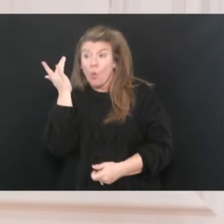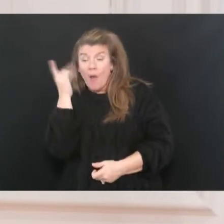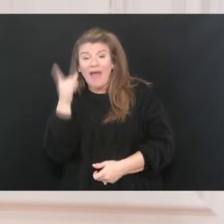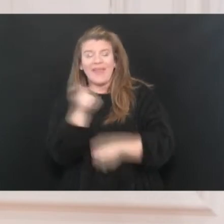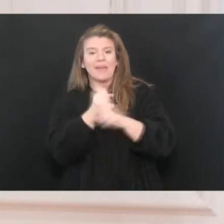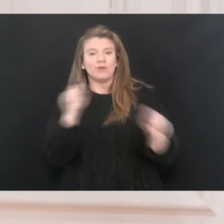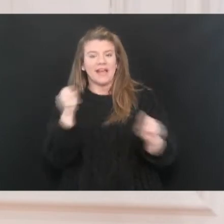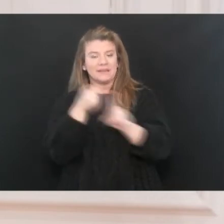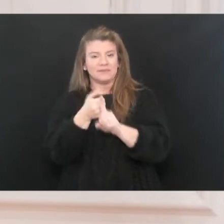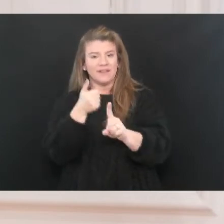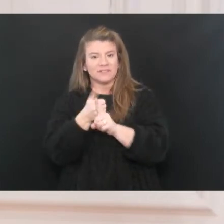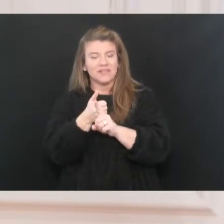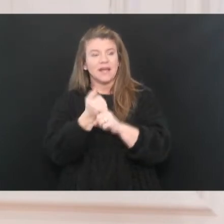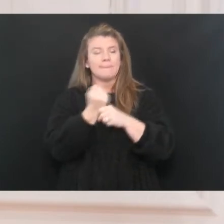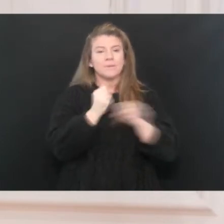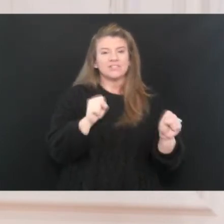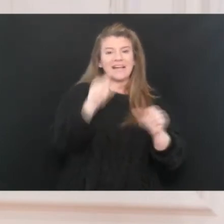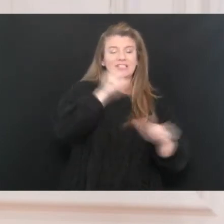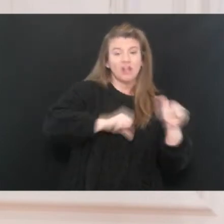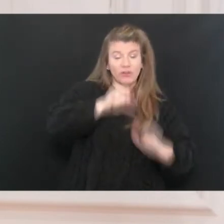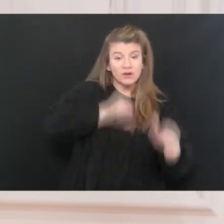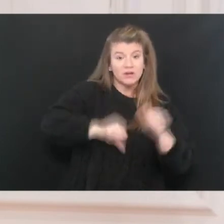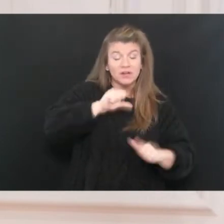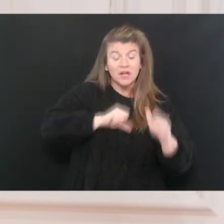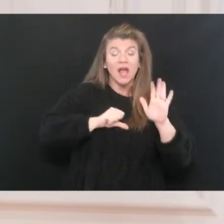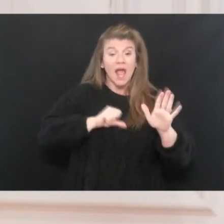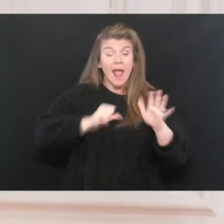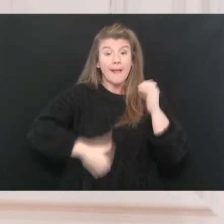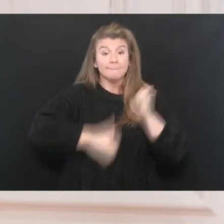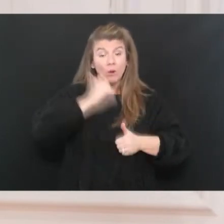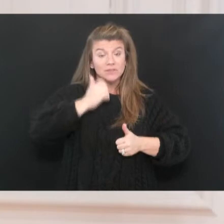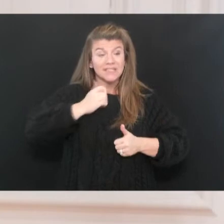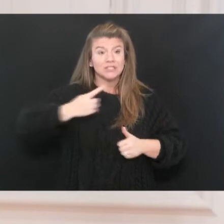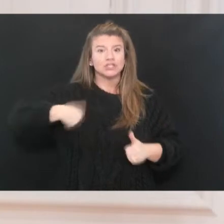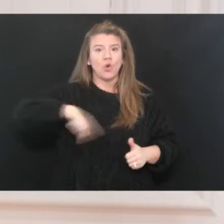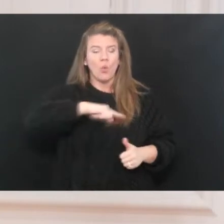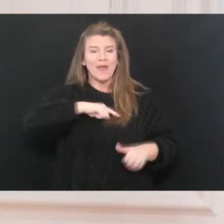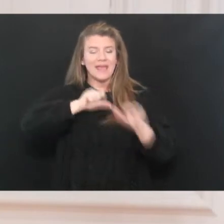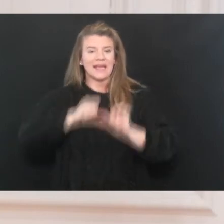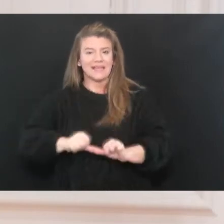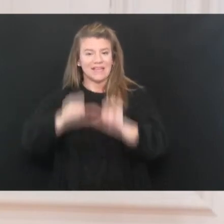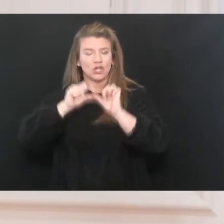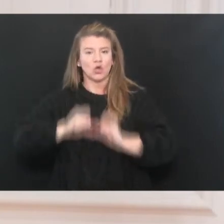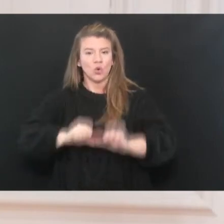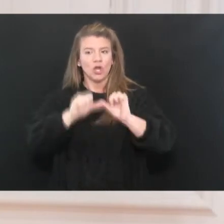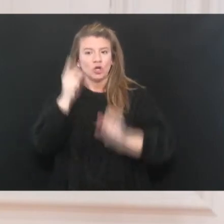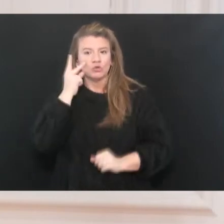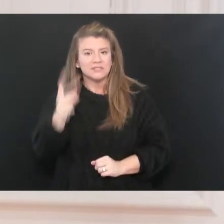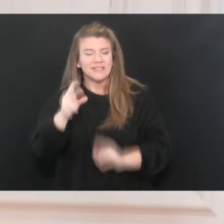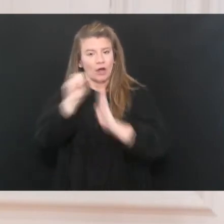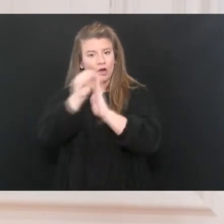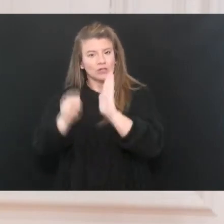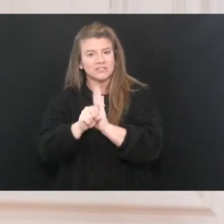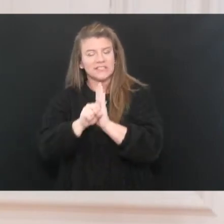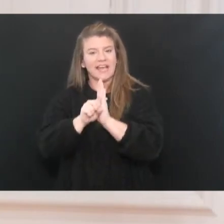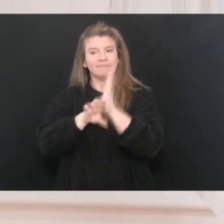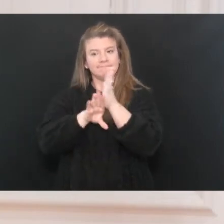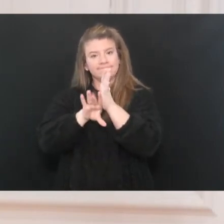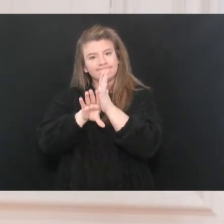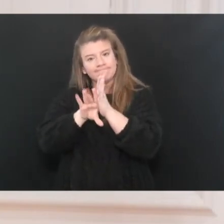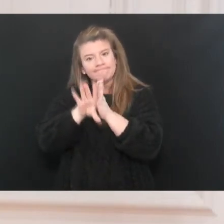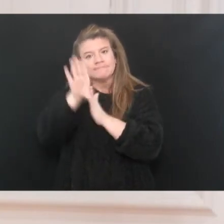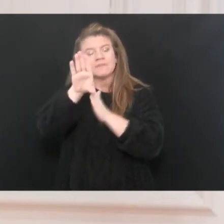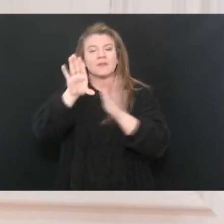protect themselves, they can protect each other, but also so that we can continue to see our state thrive, our